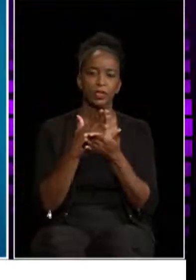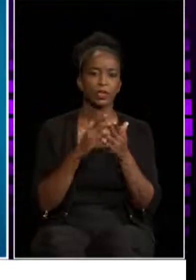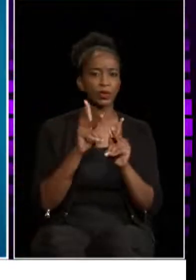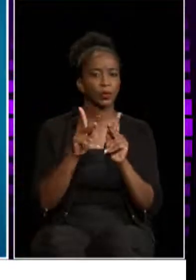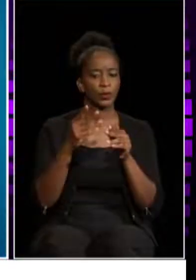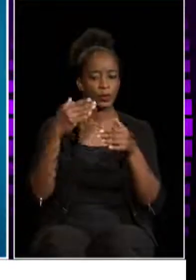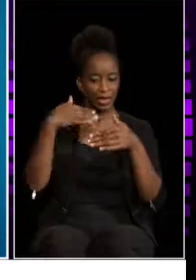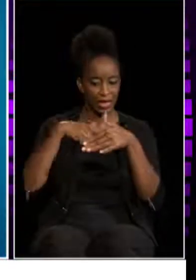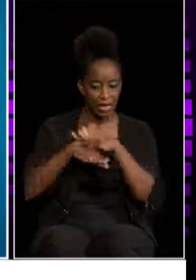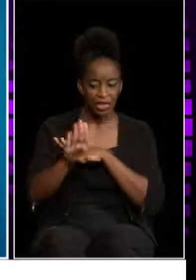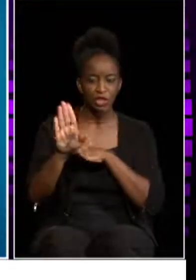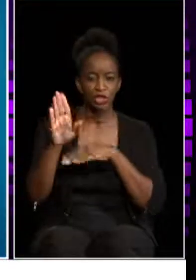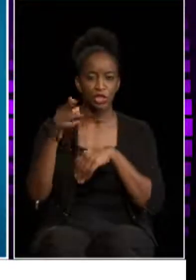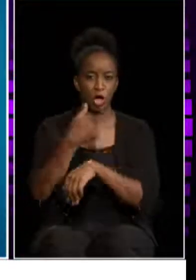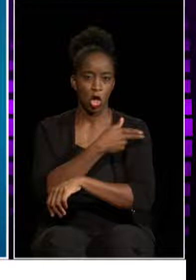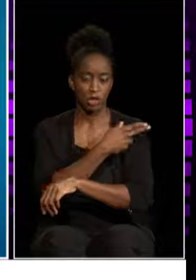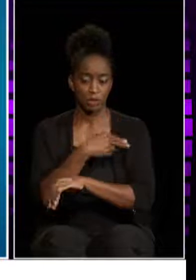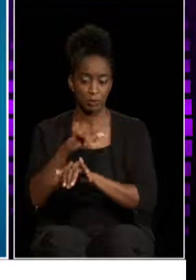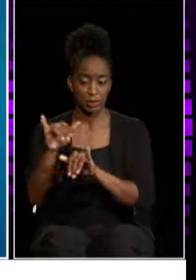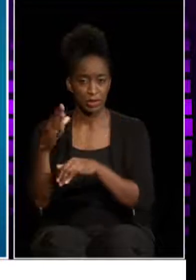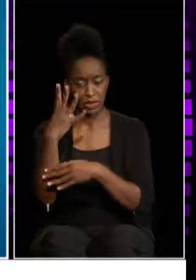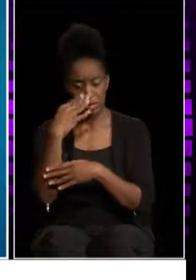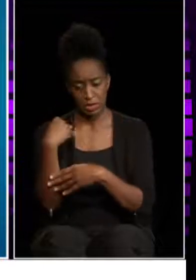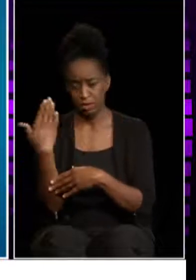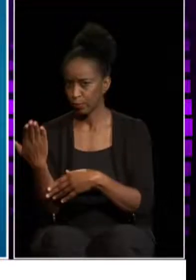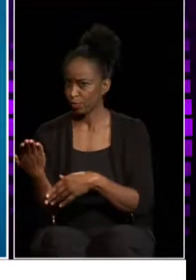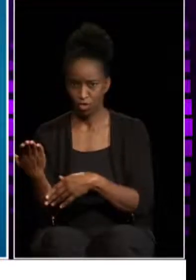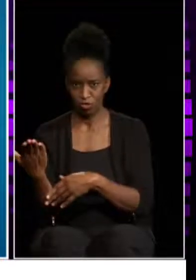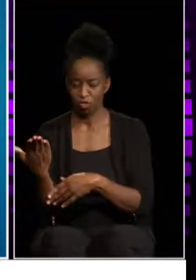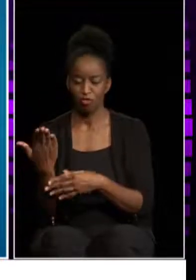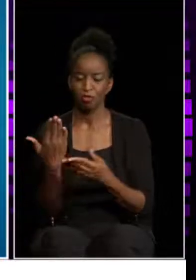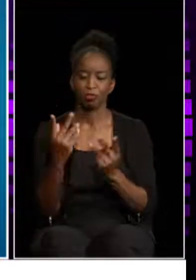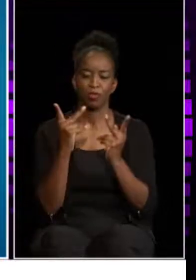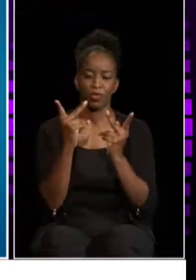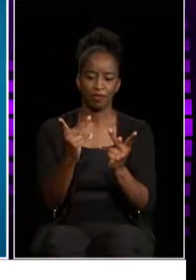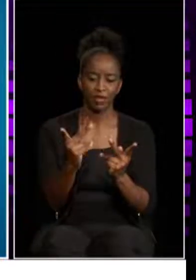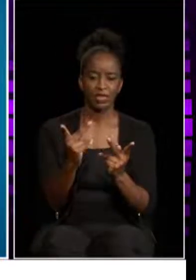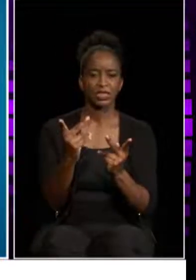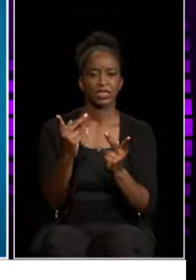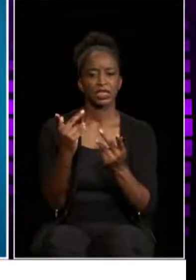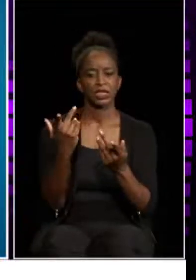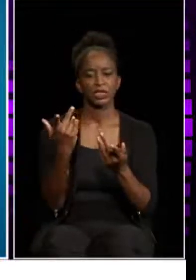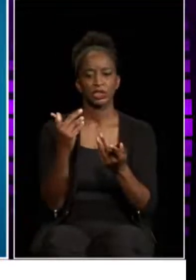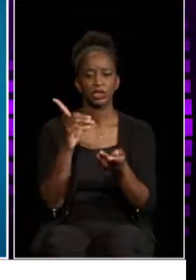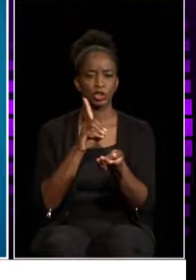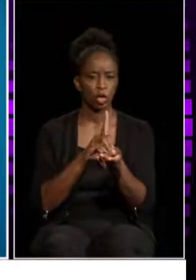in terms of people being institutionalized in the psychiatric hospital?